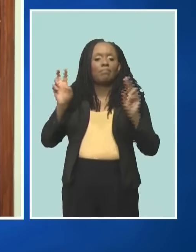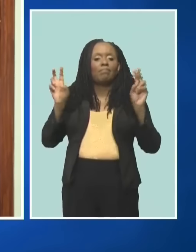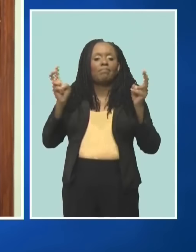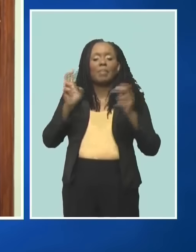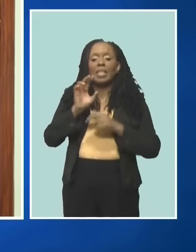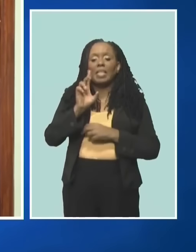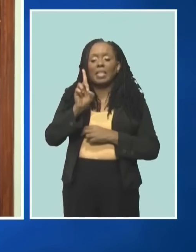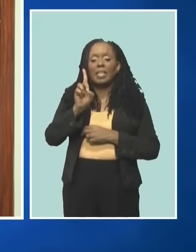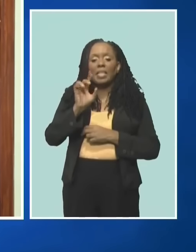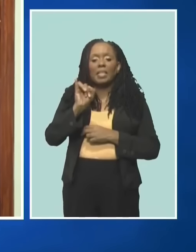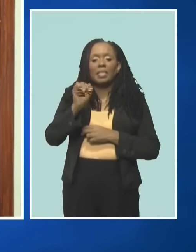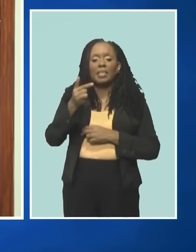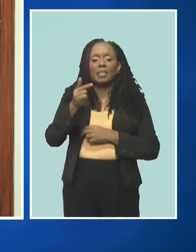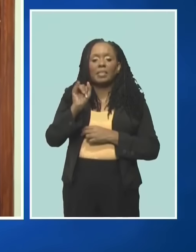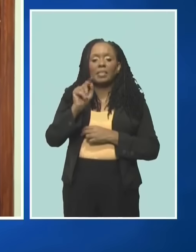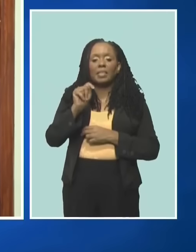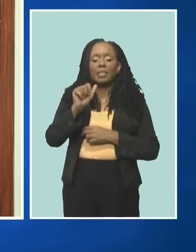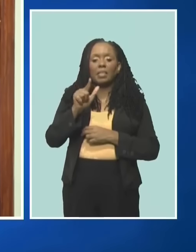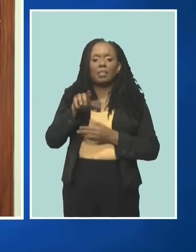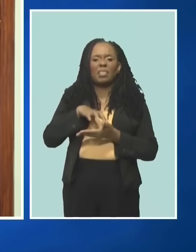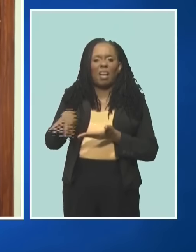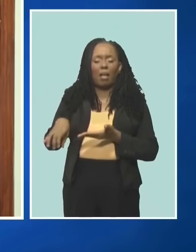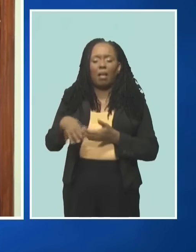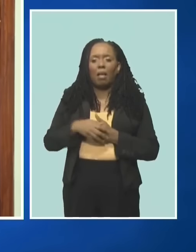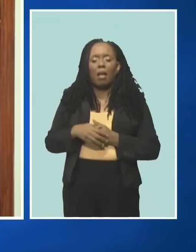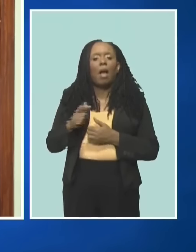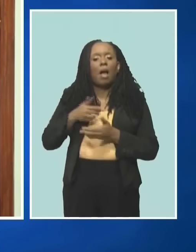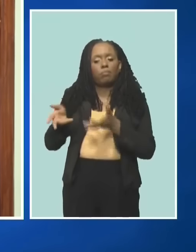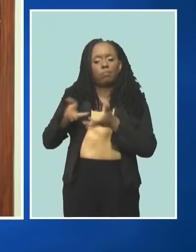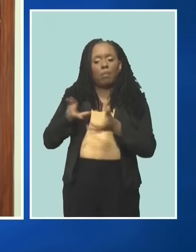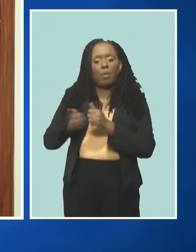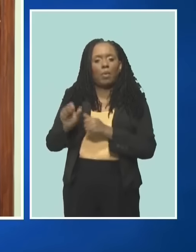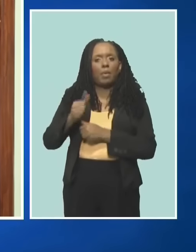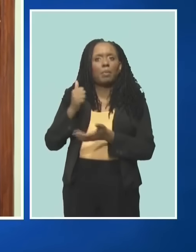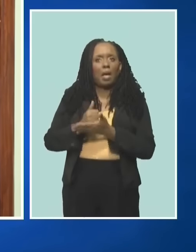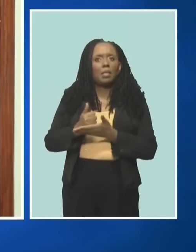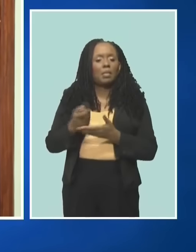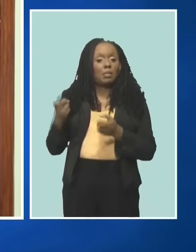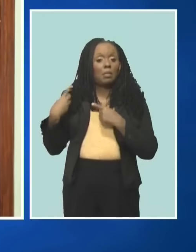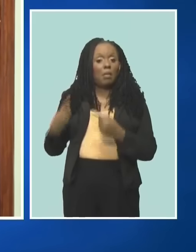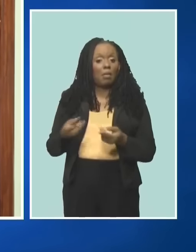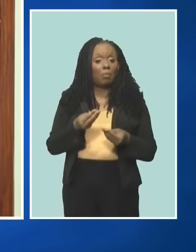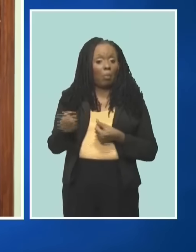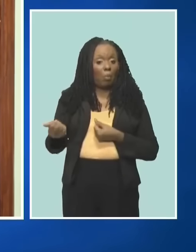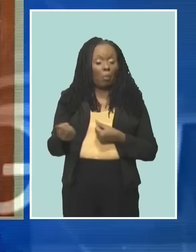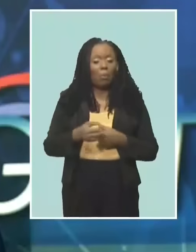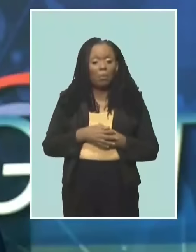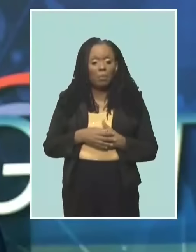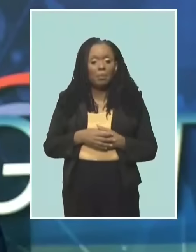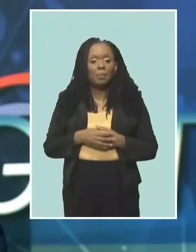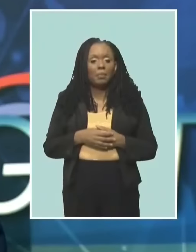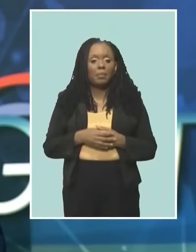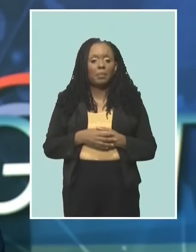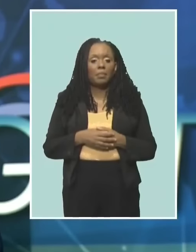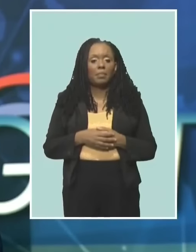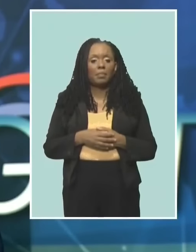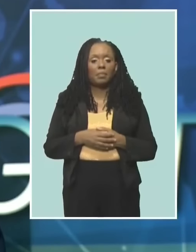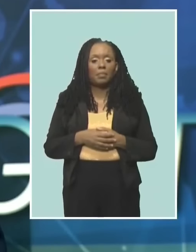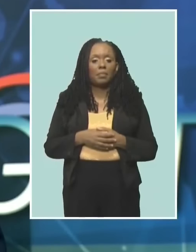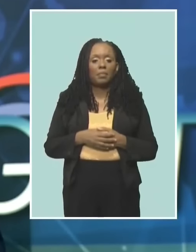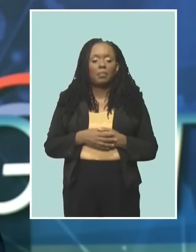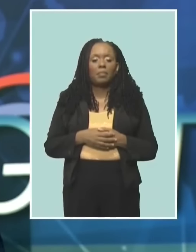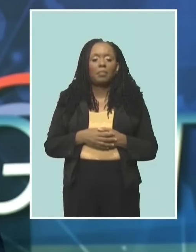play. And so far, based on my interaction with the other bank MDs, it's going smooth so far. Mr. McIntosh